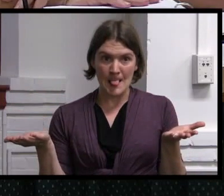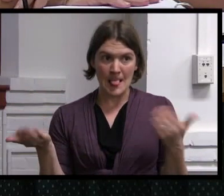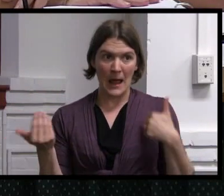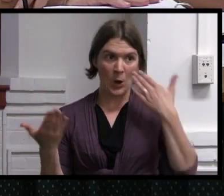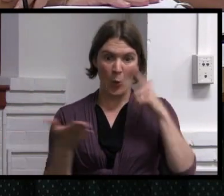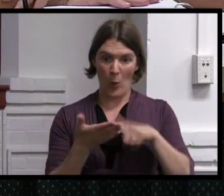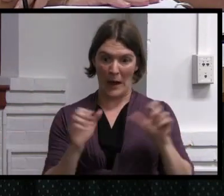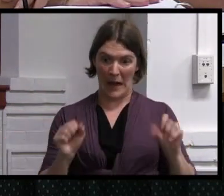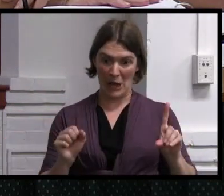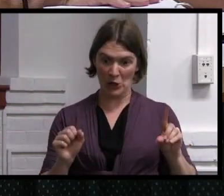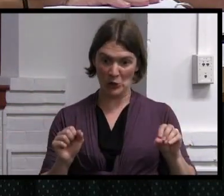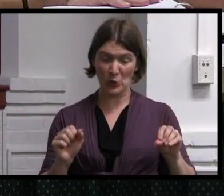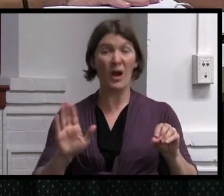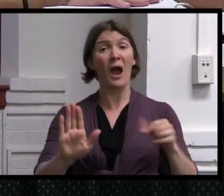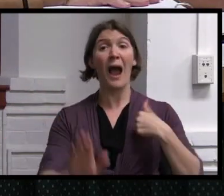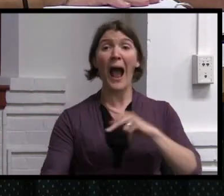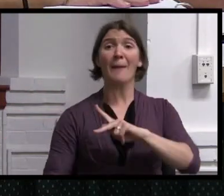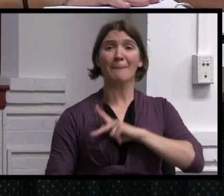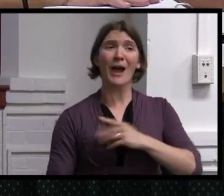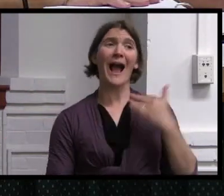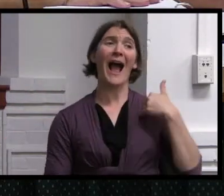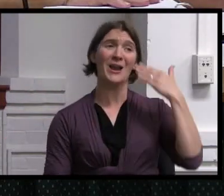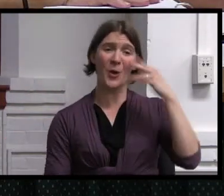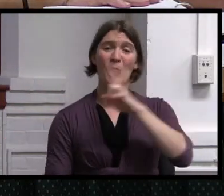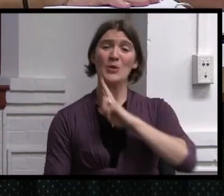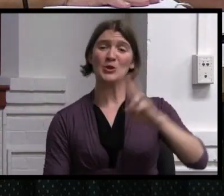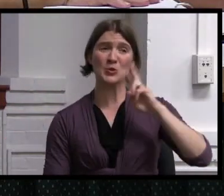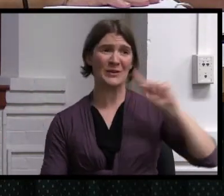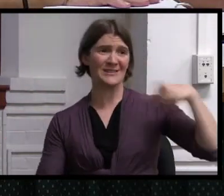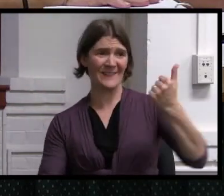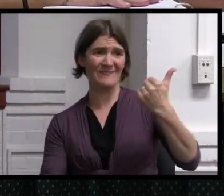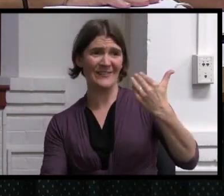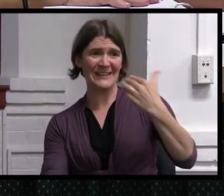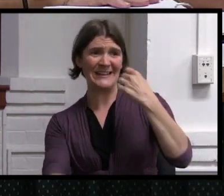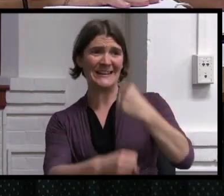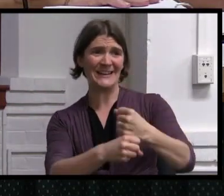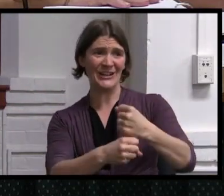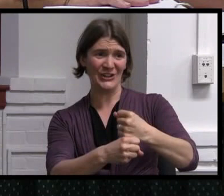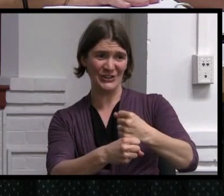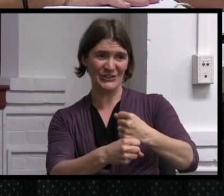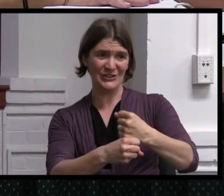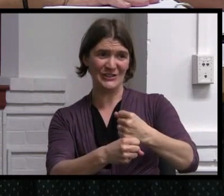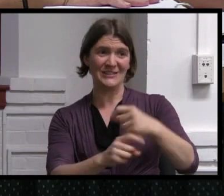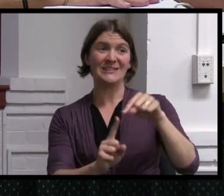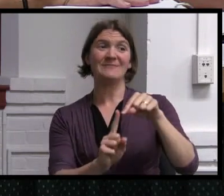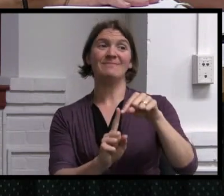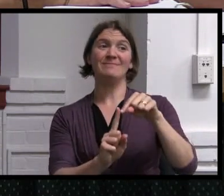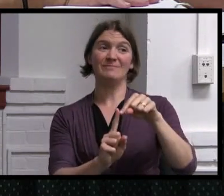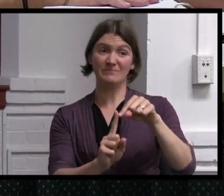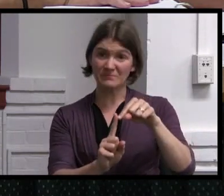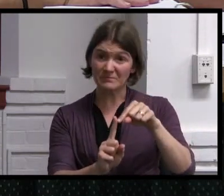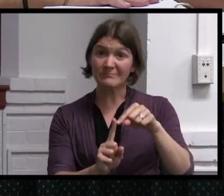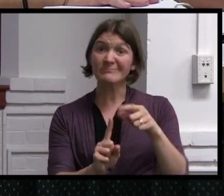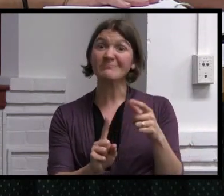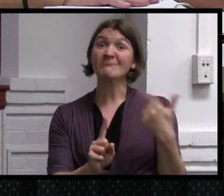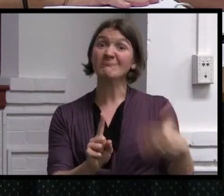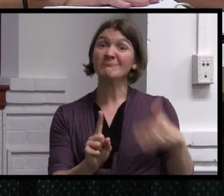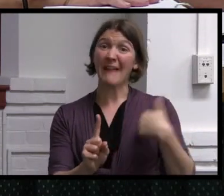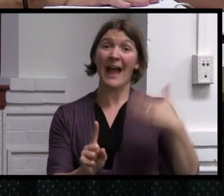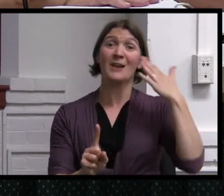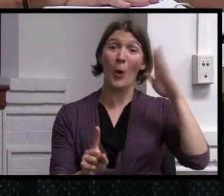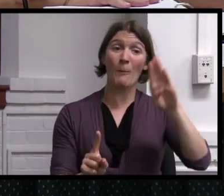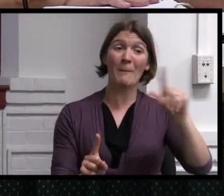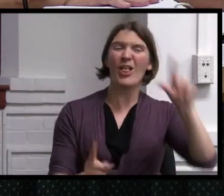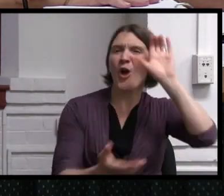But I've personally known Elsie and Serenity for over 15 years, I think, and Bill. And Bill. Yeah. Mm-hmm.